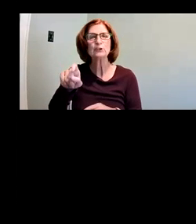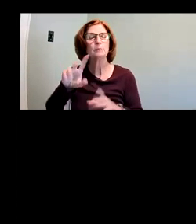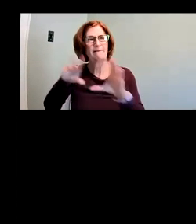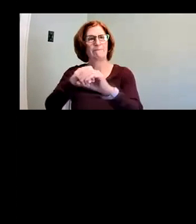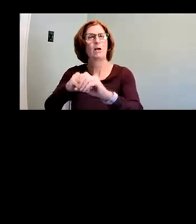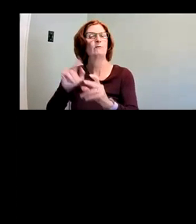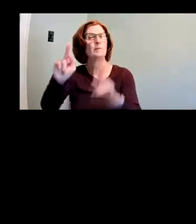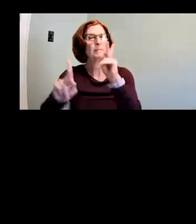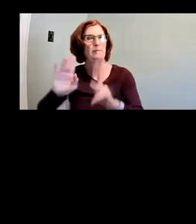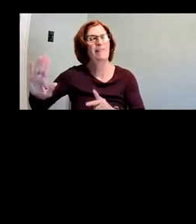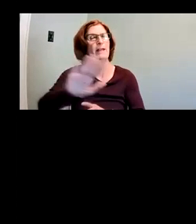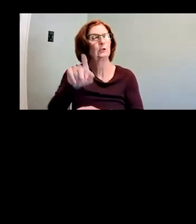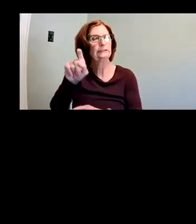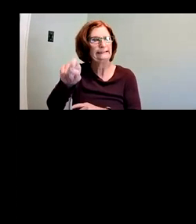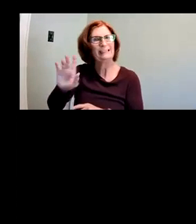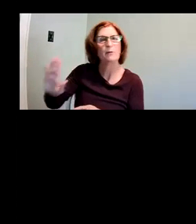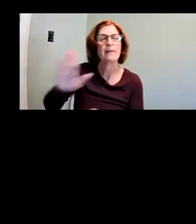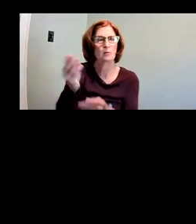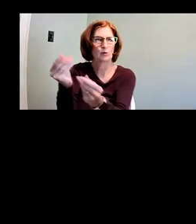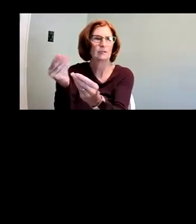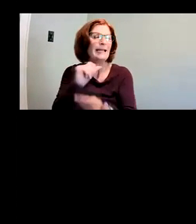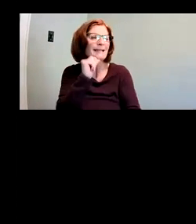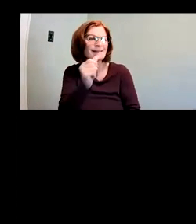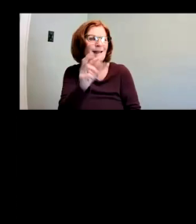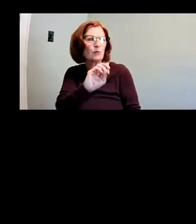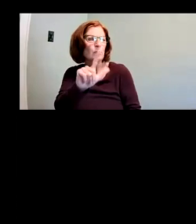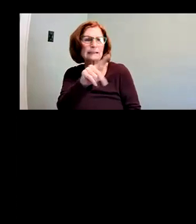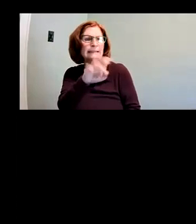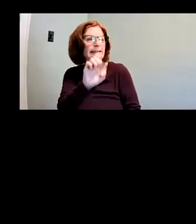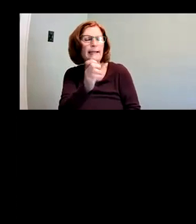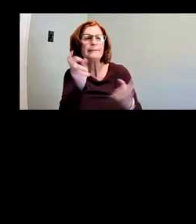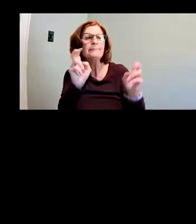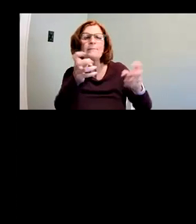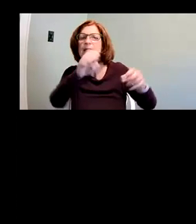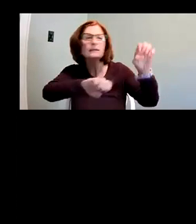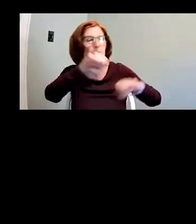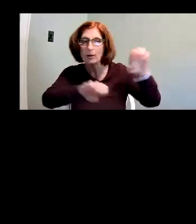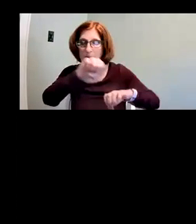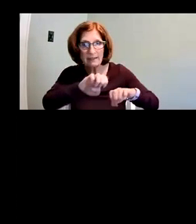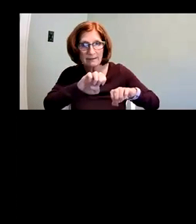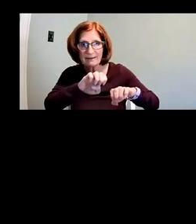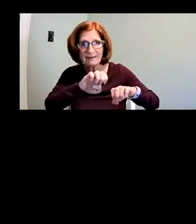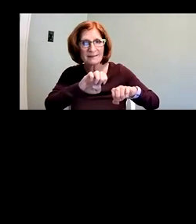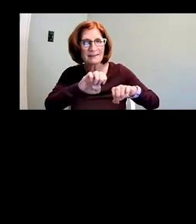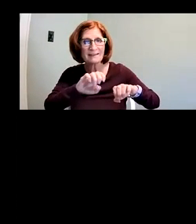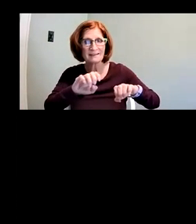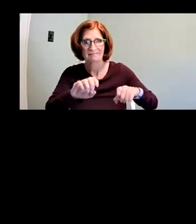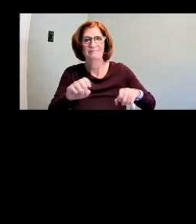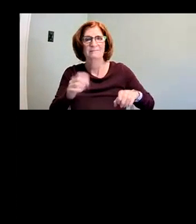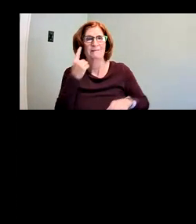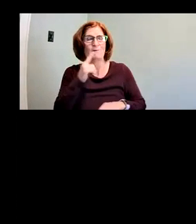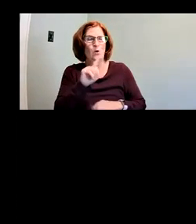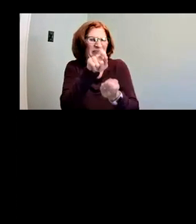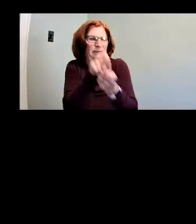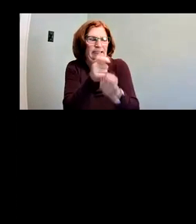with their properties in mind. It's not a real estate experiment to be done by certain